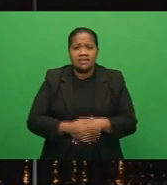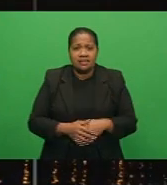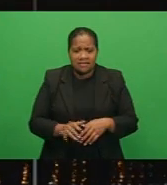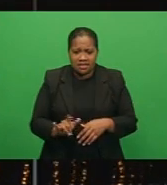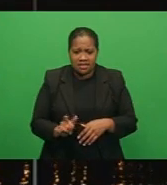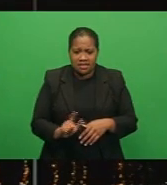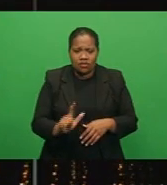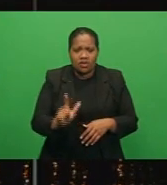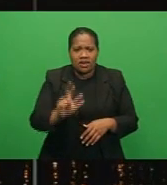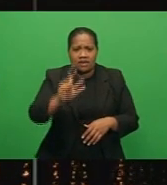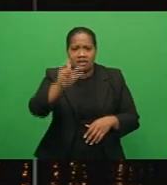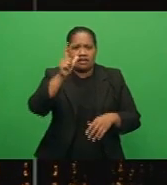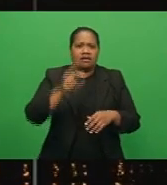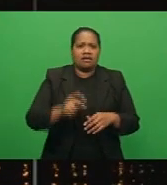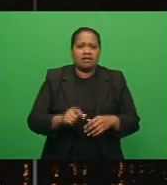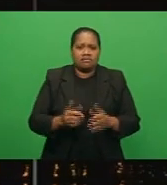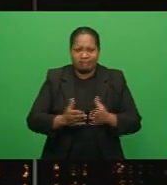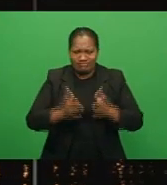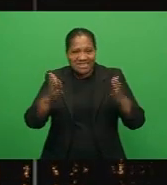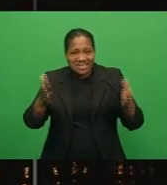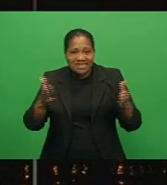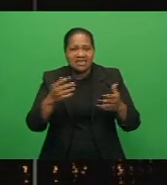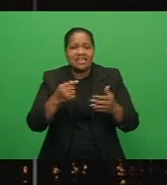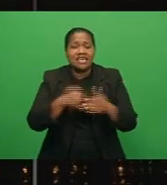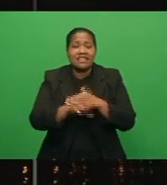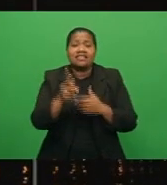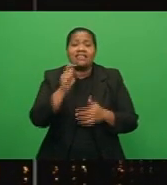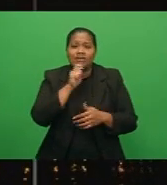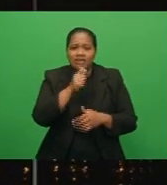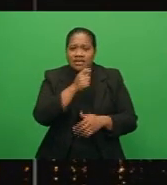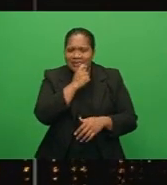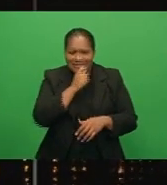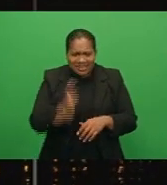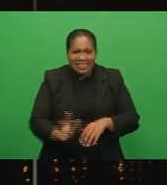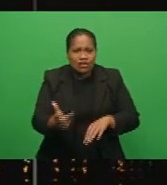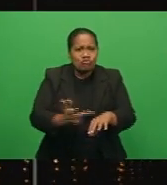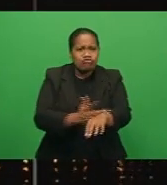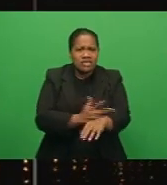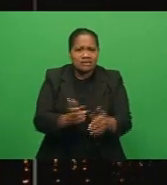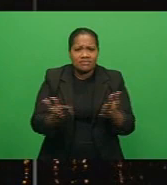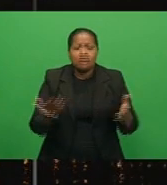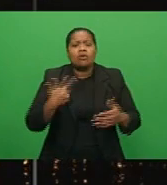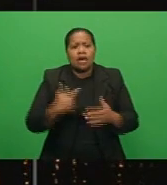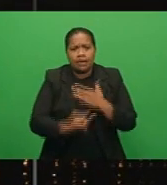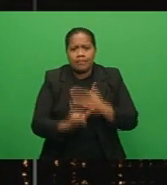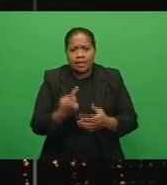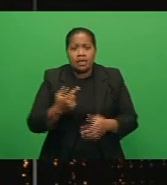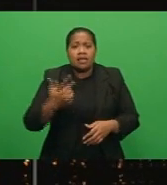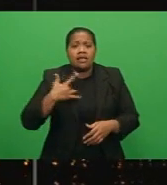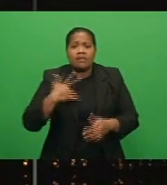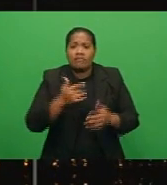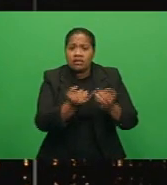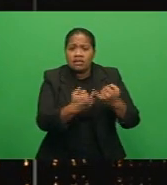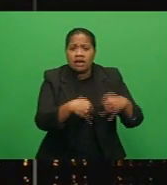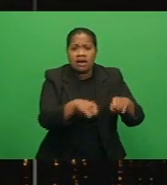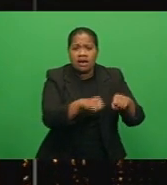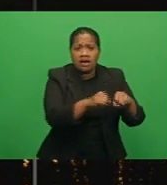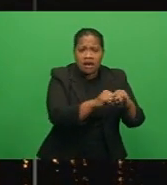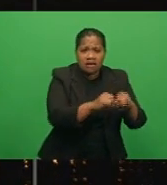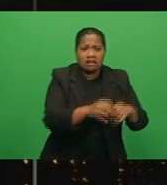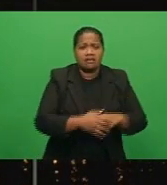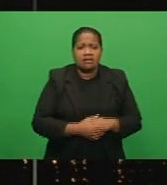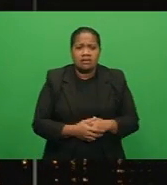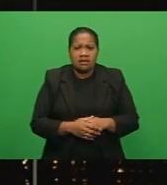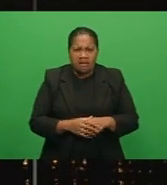since 2017. The authority is now raising awareness among people living on the island on the difference between the invasive iguana and